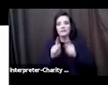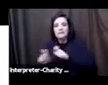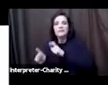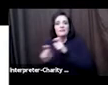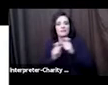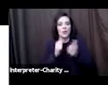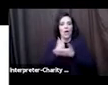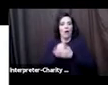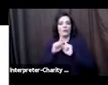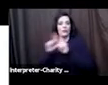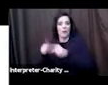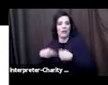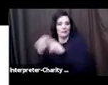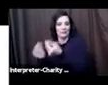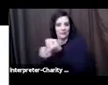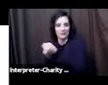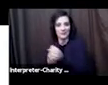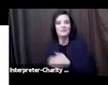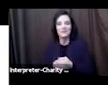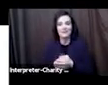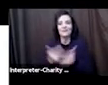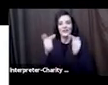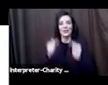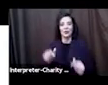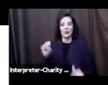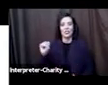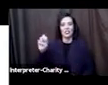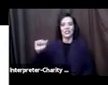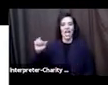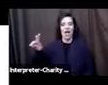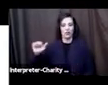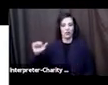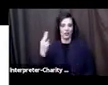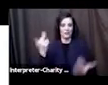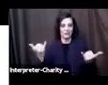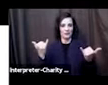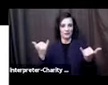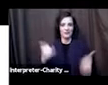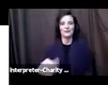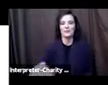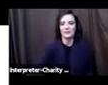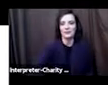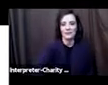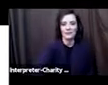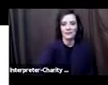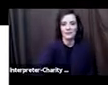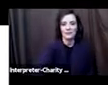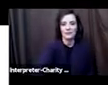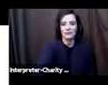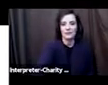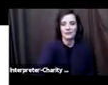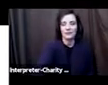respond to that gap. I'm going to Create Together is an initiative we started several years